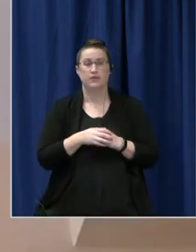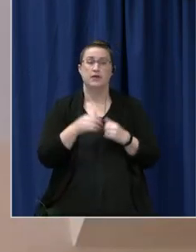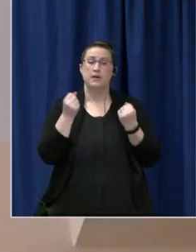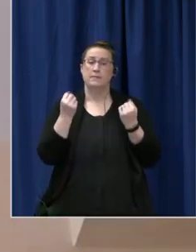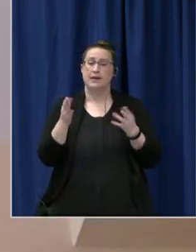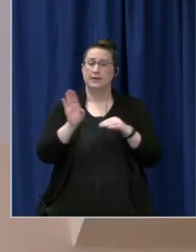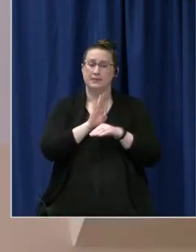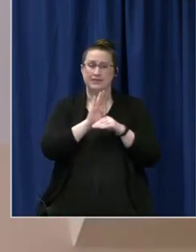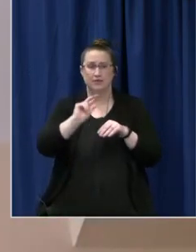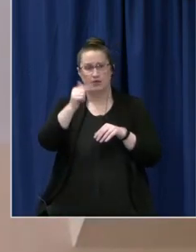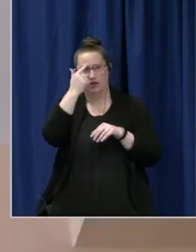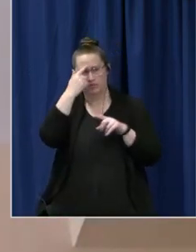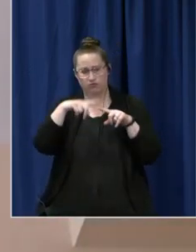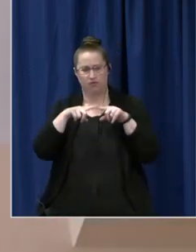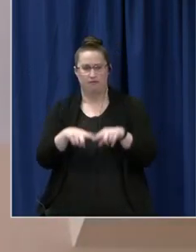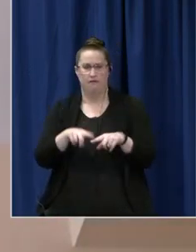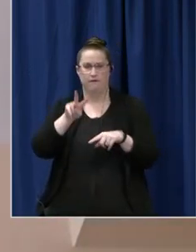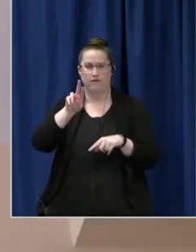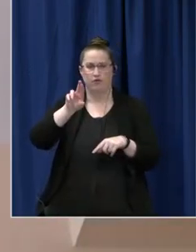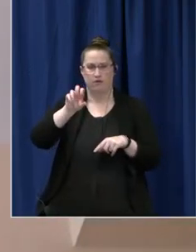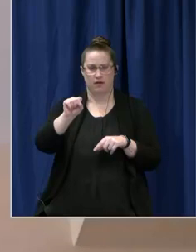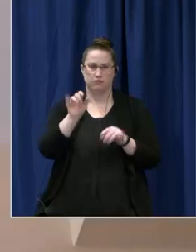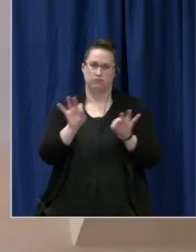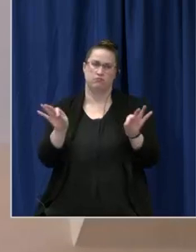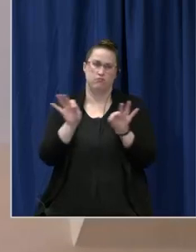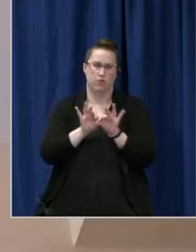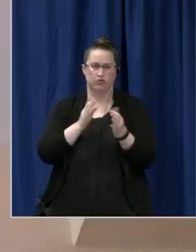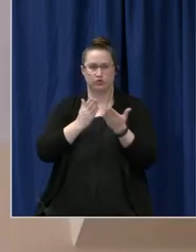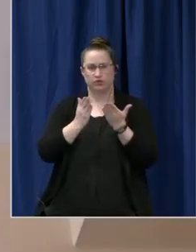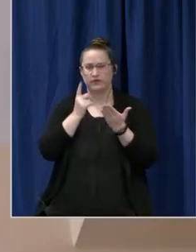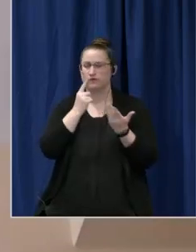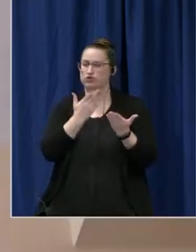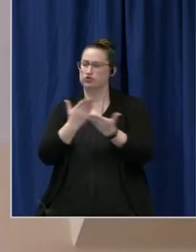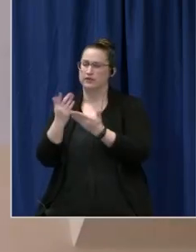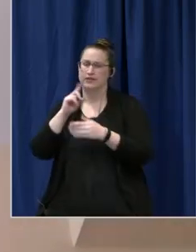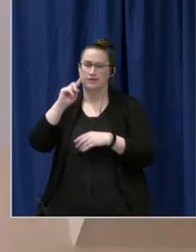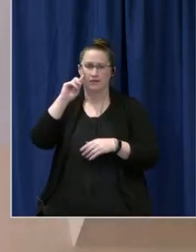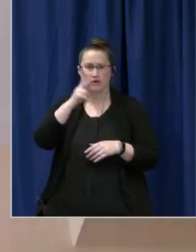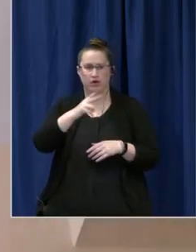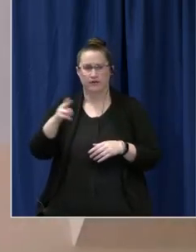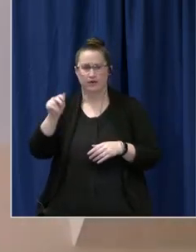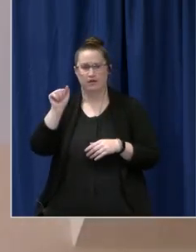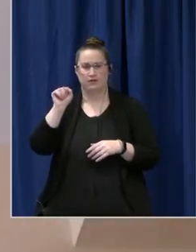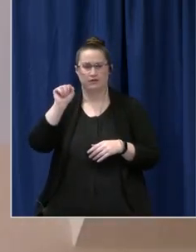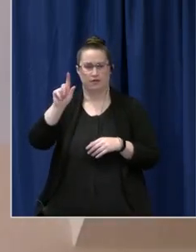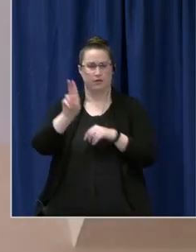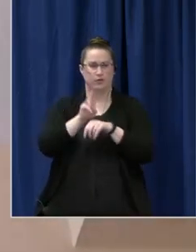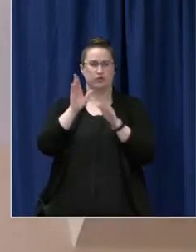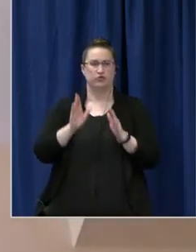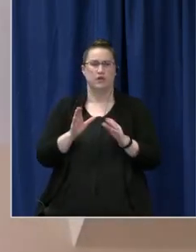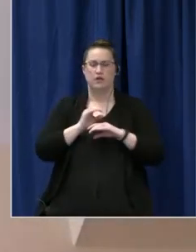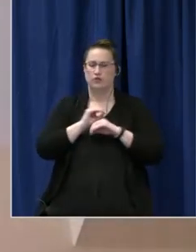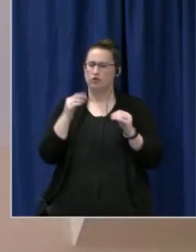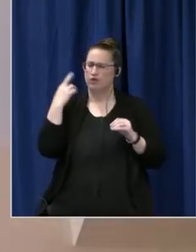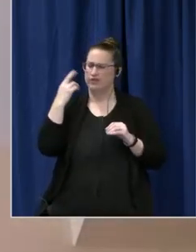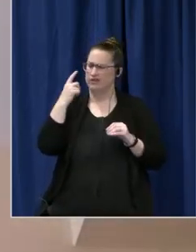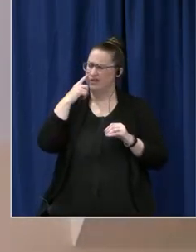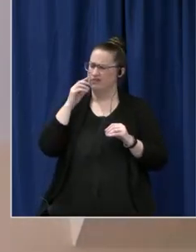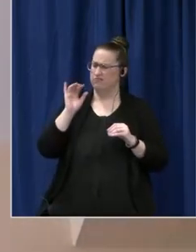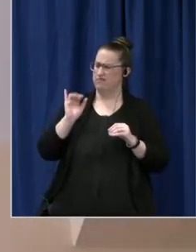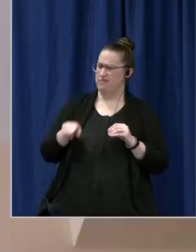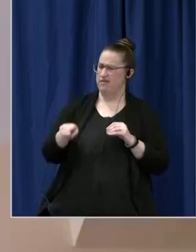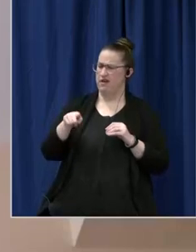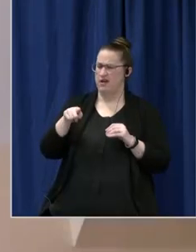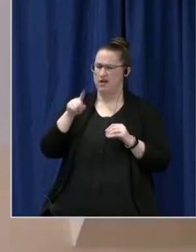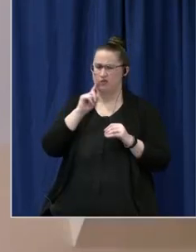and governments rely on VRS as a vital service for serving deaf and hard of hearing ASL users, and there's no reason to think that that should or